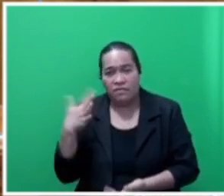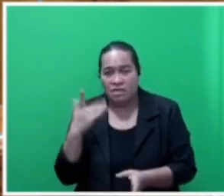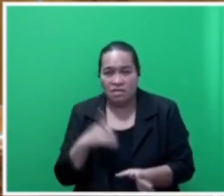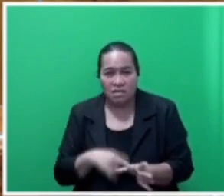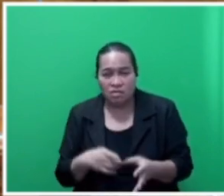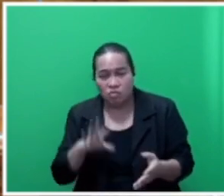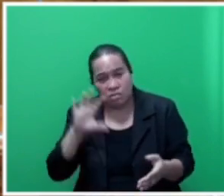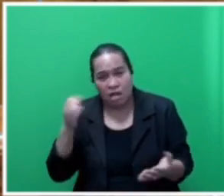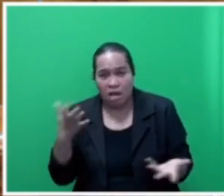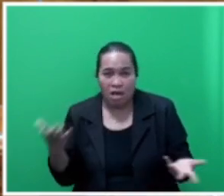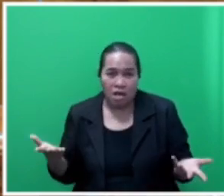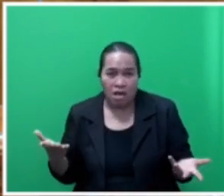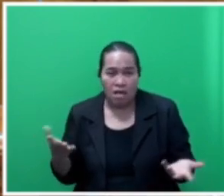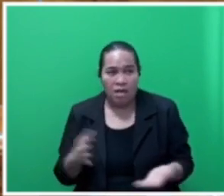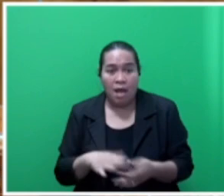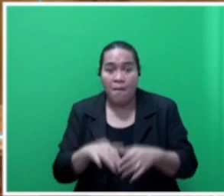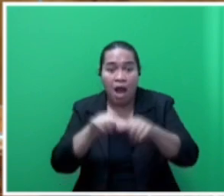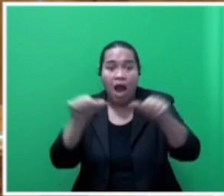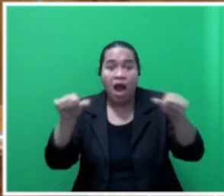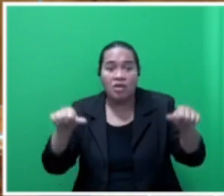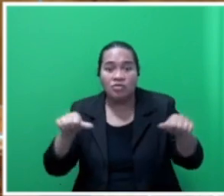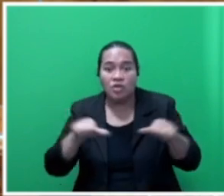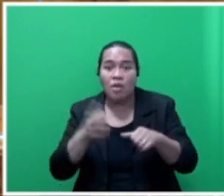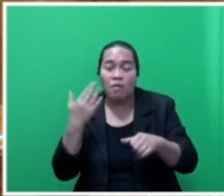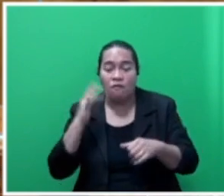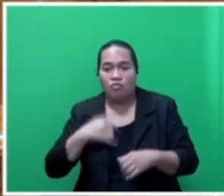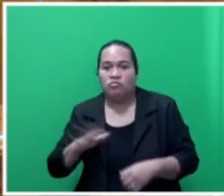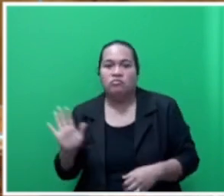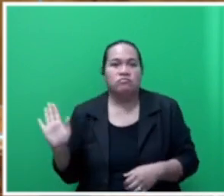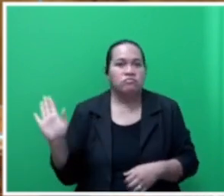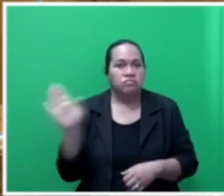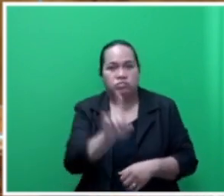Because the agricultural sector used to be right at the forefront